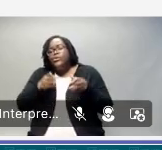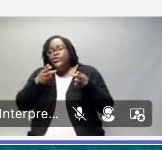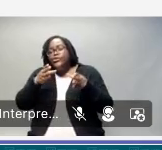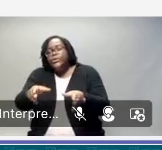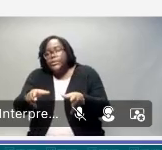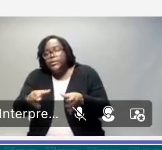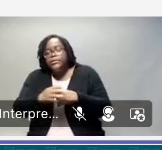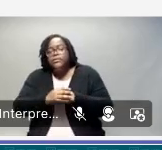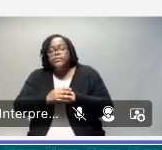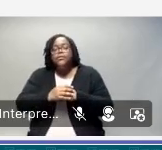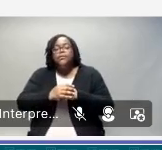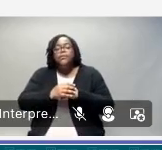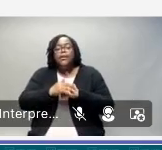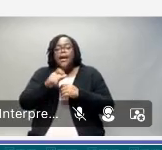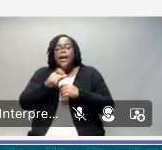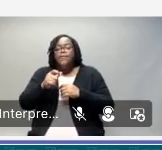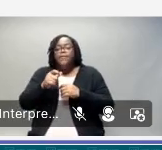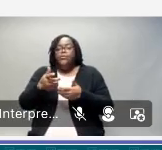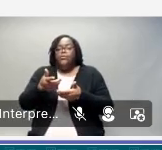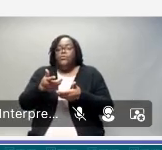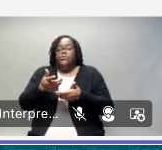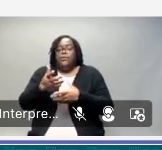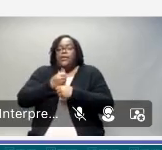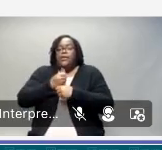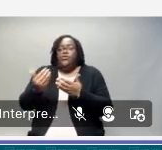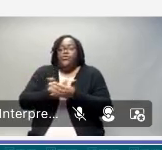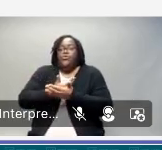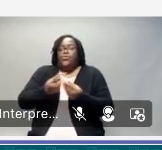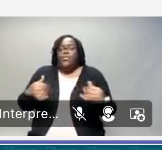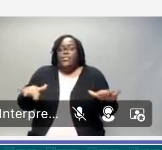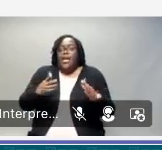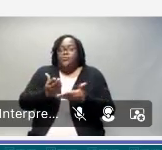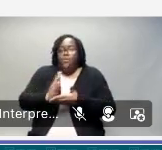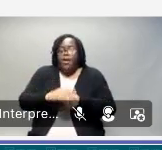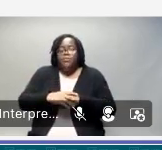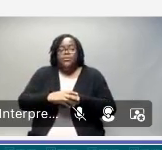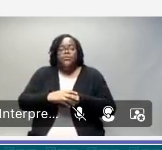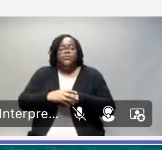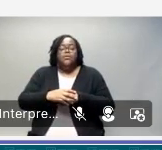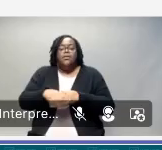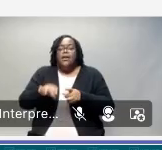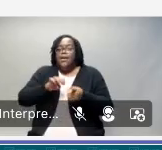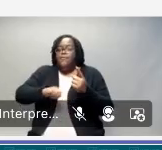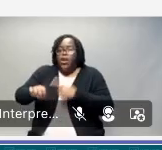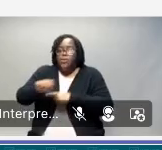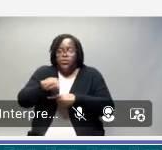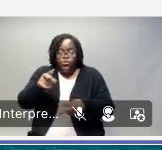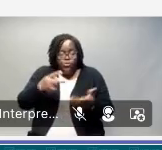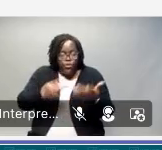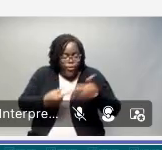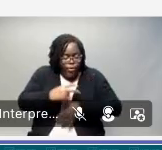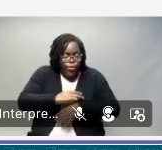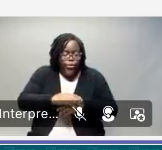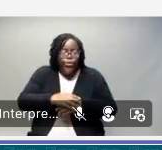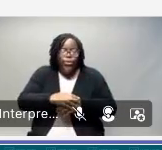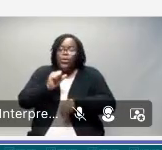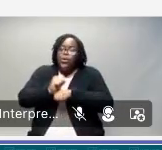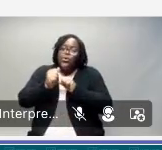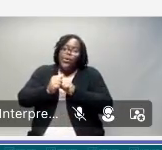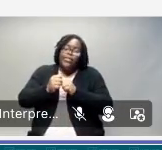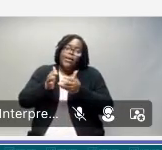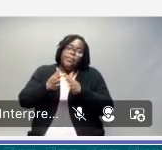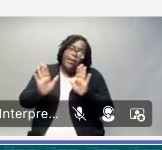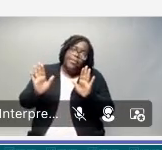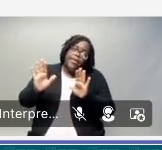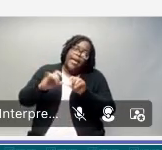have to acquire new land rights, do environmental review, a lot of times work with public agencies, and then it takes around,